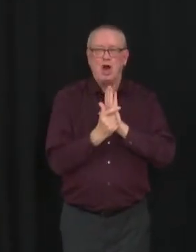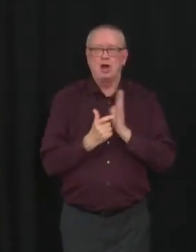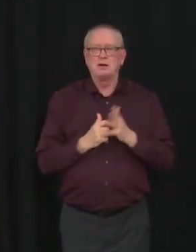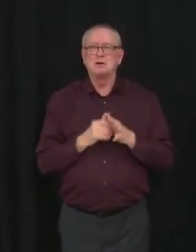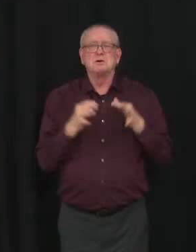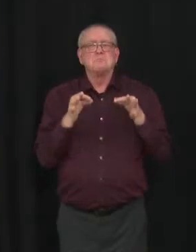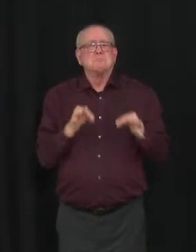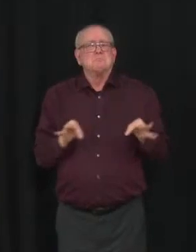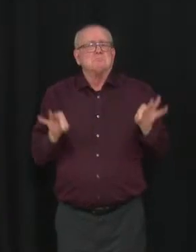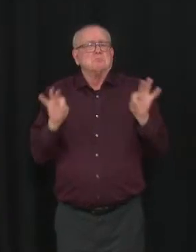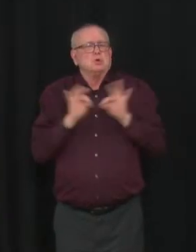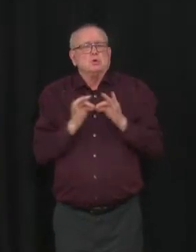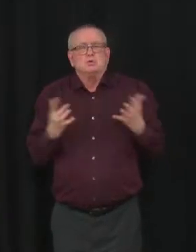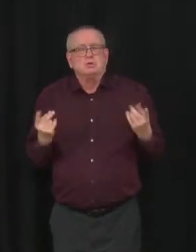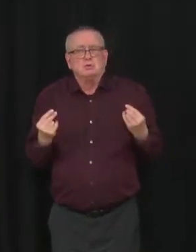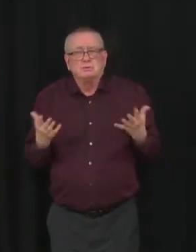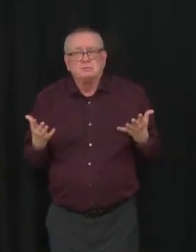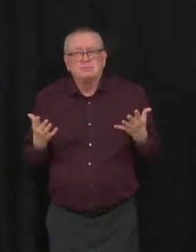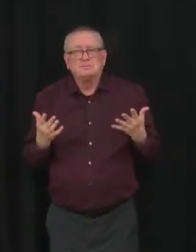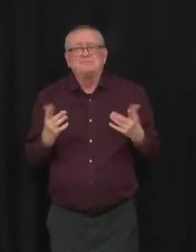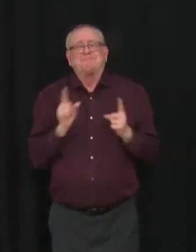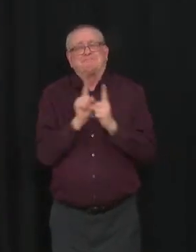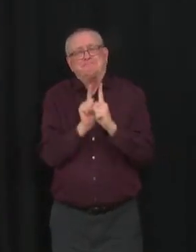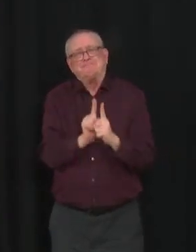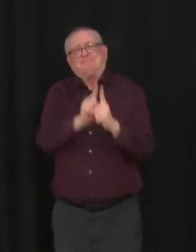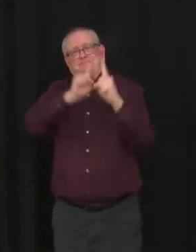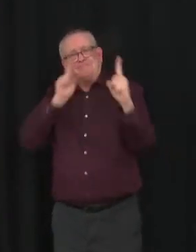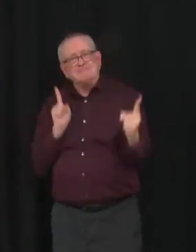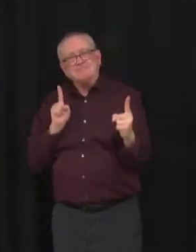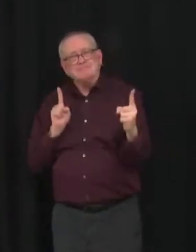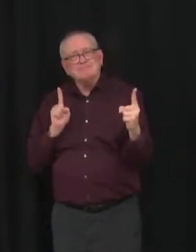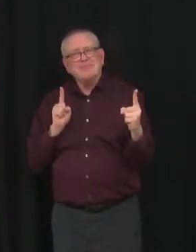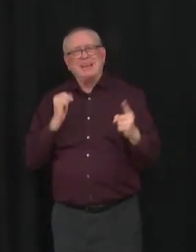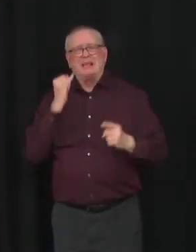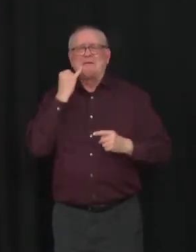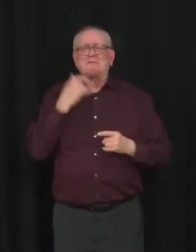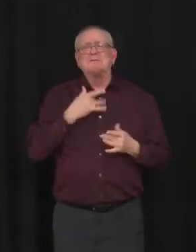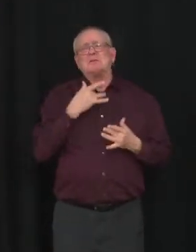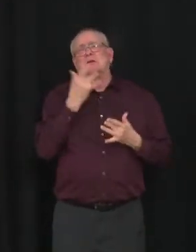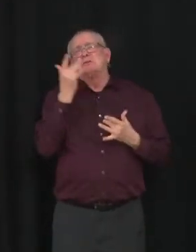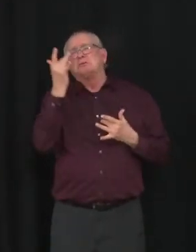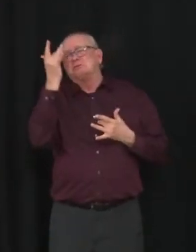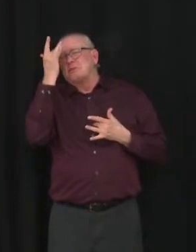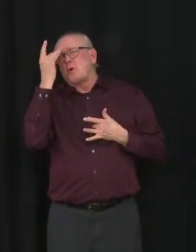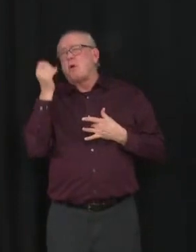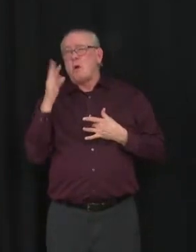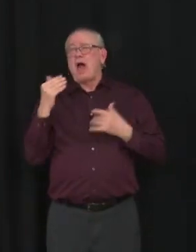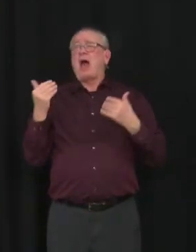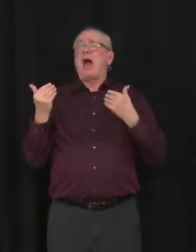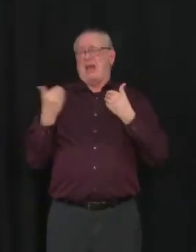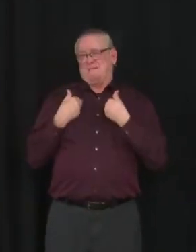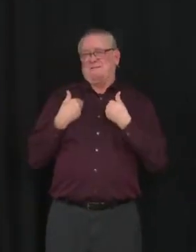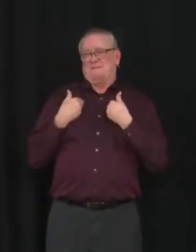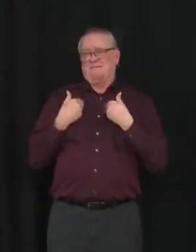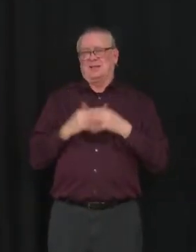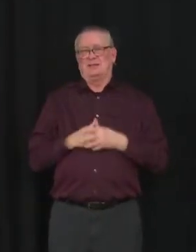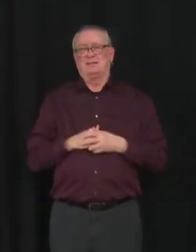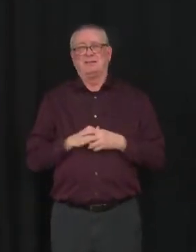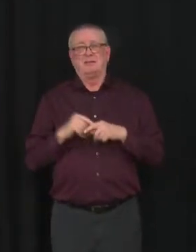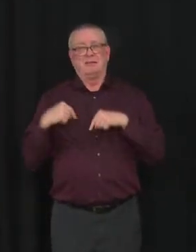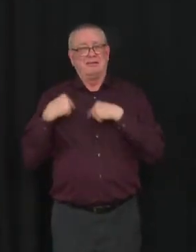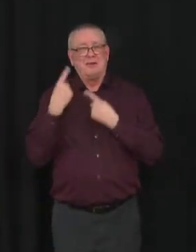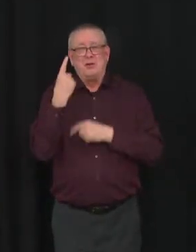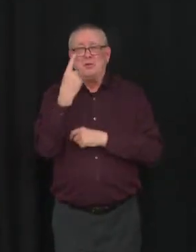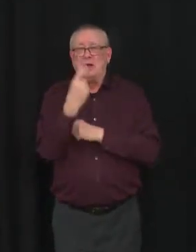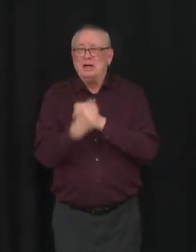addition to vaccination to help protect the health of others in our community. Throughout the pandemic, we have seen the difference we can make in fighting the